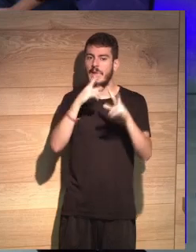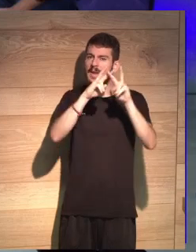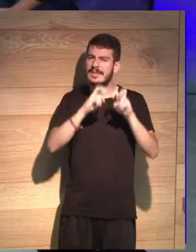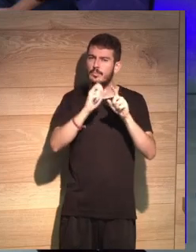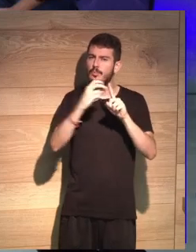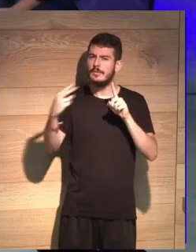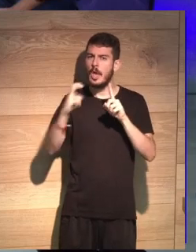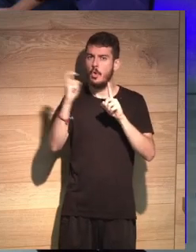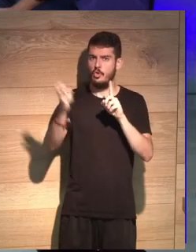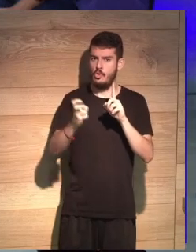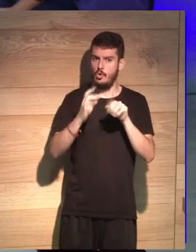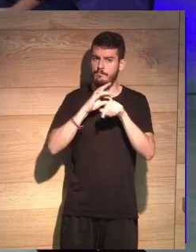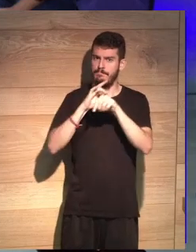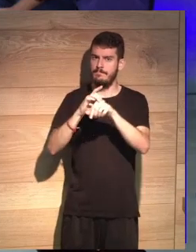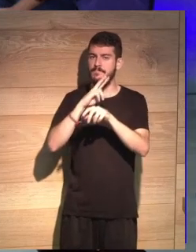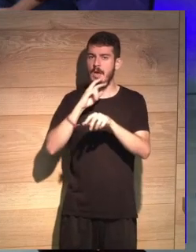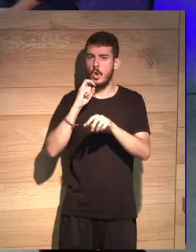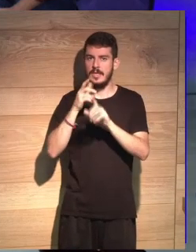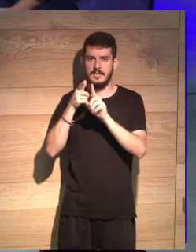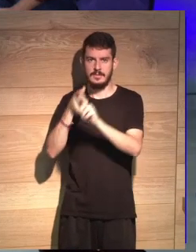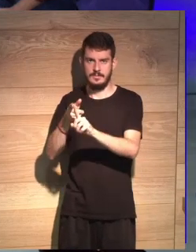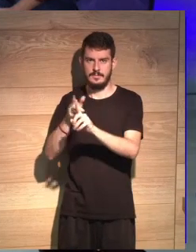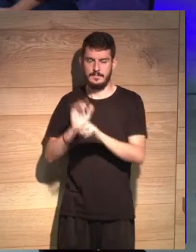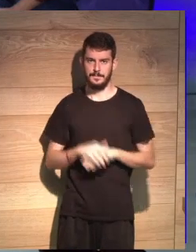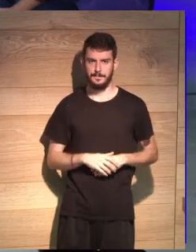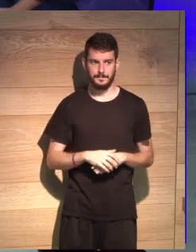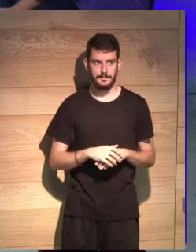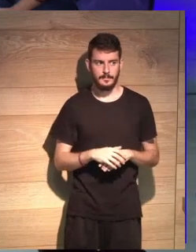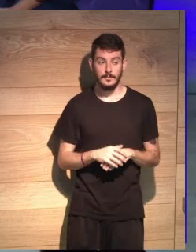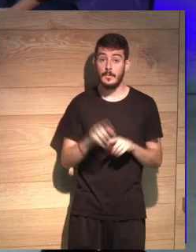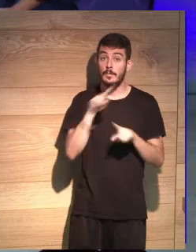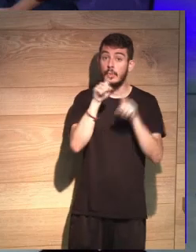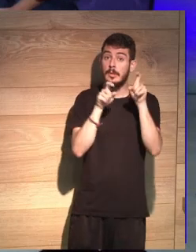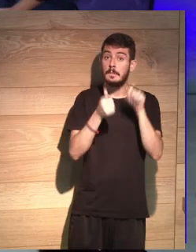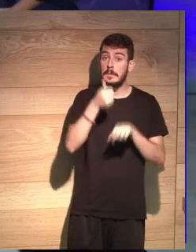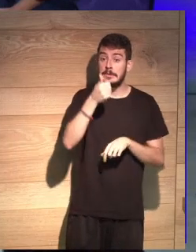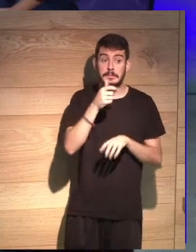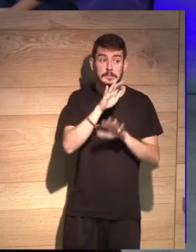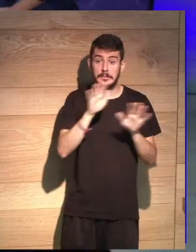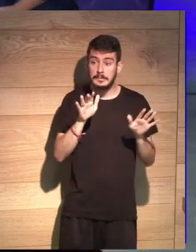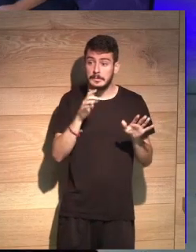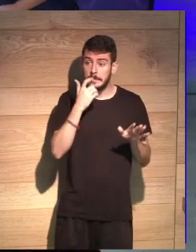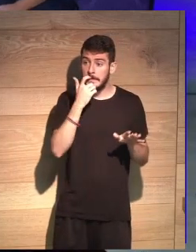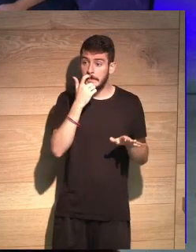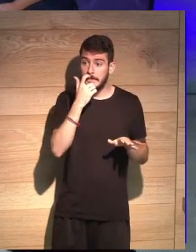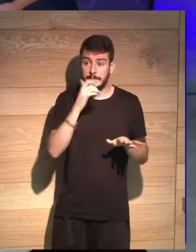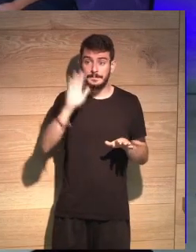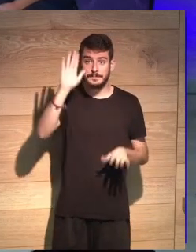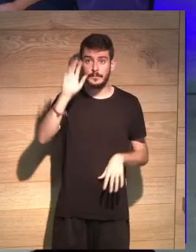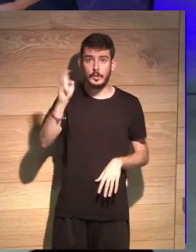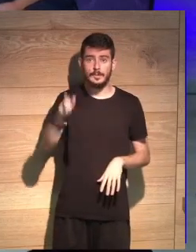nature, friendship, and other values. Any more questions?